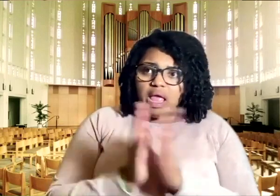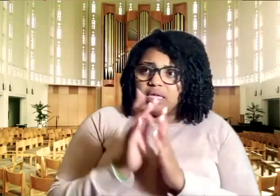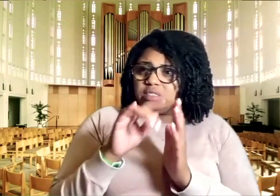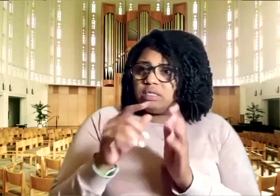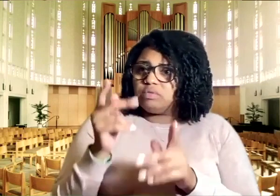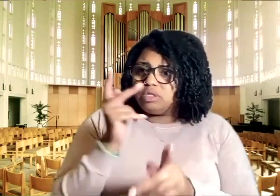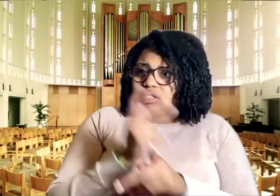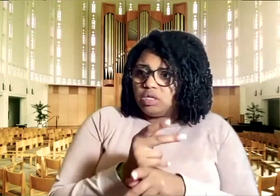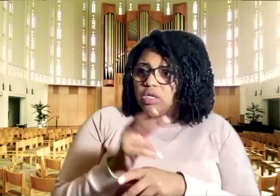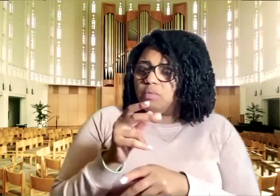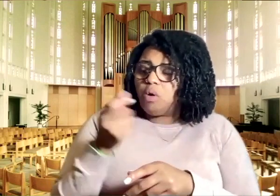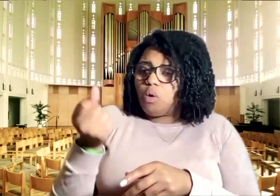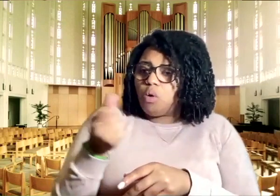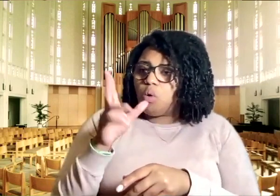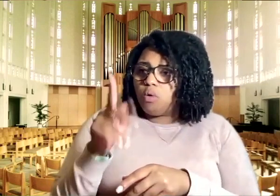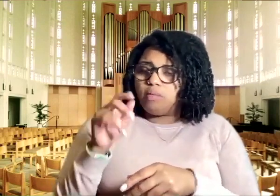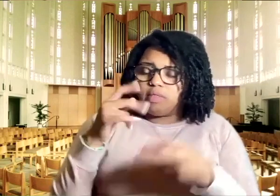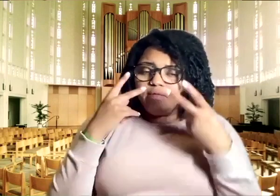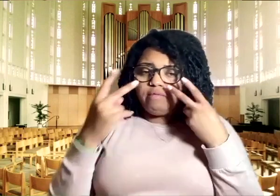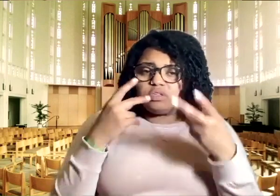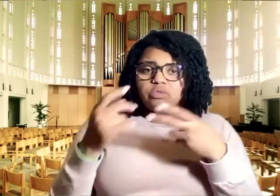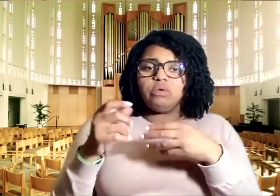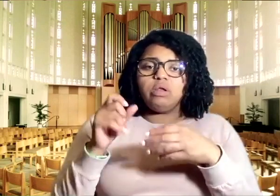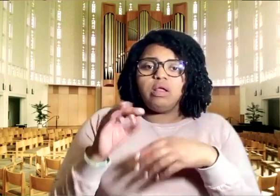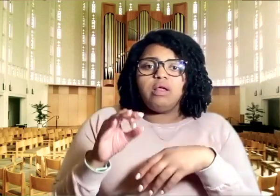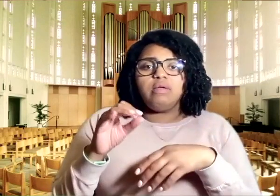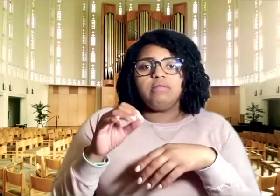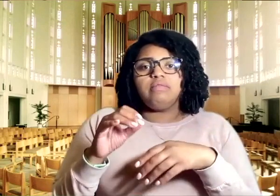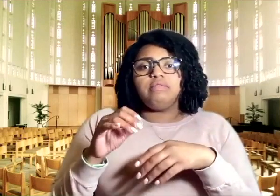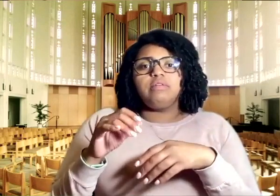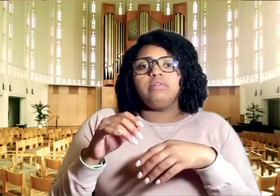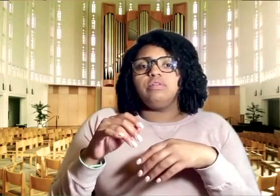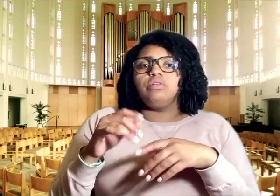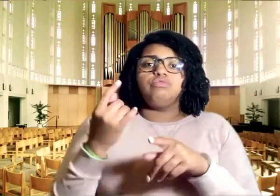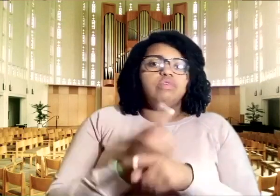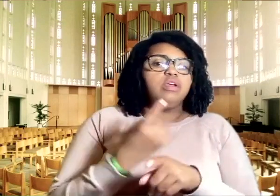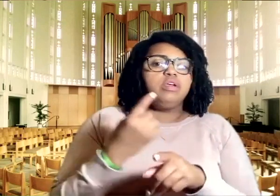of cis heteronormative, able-bodied, masculine,